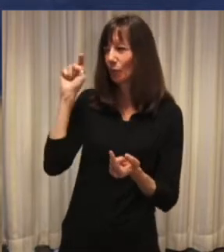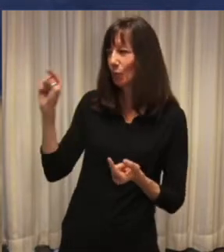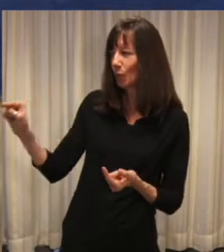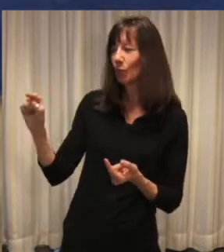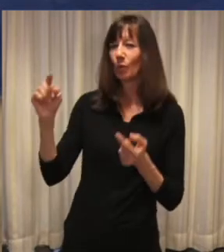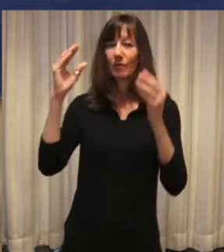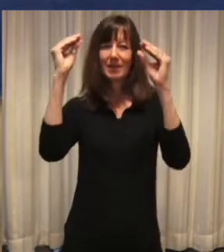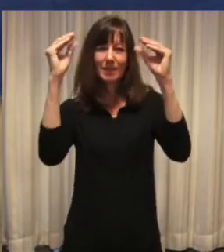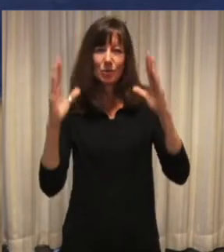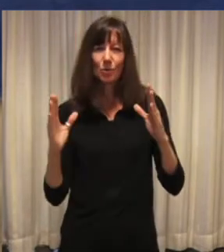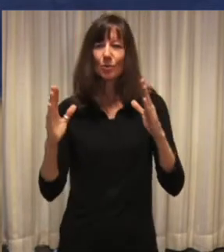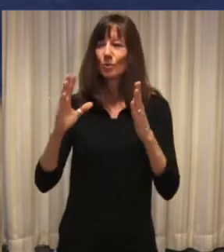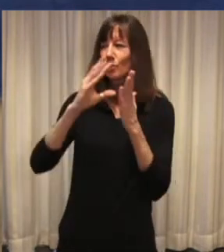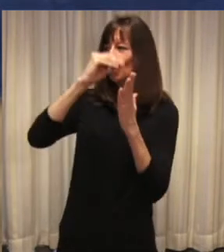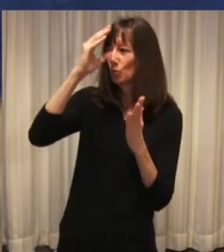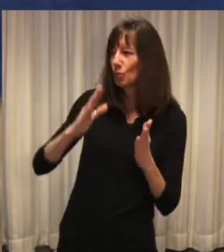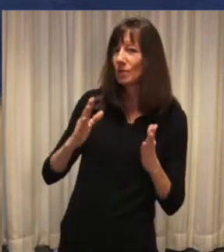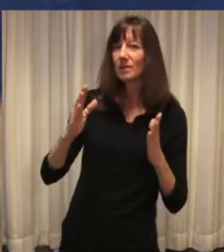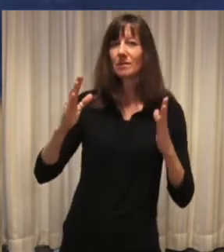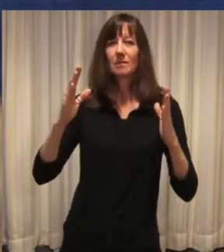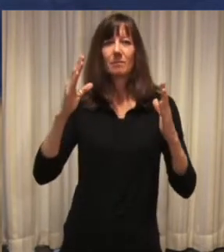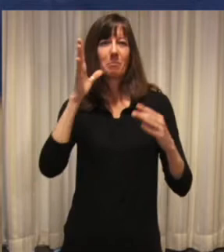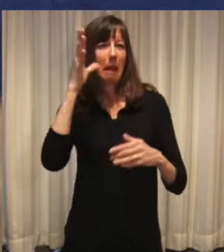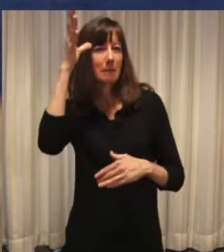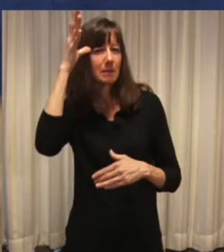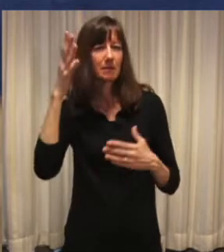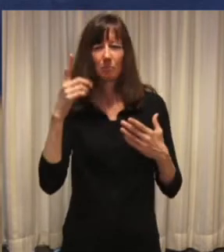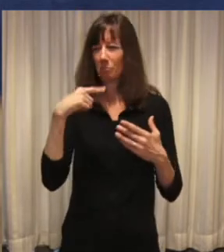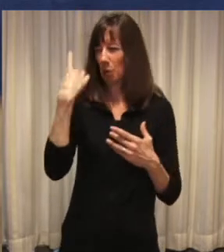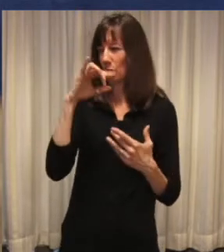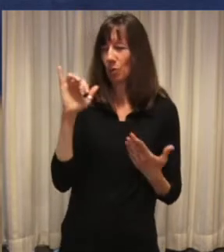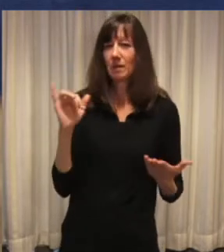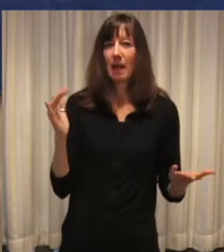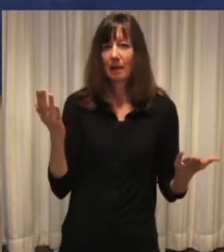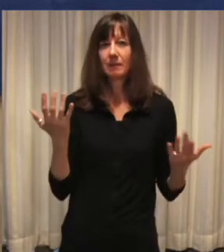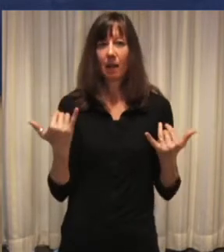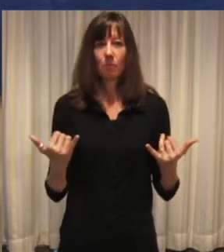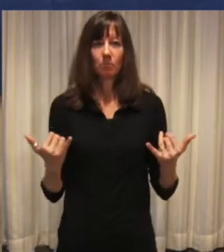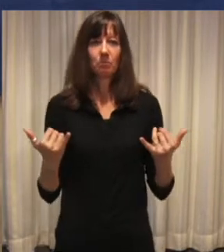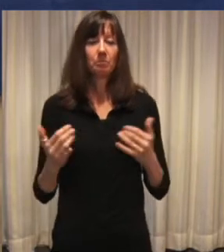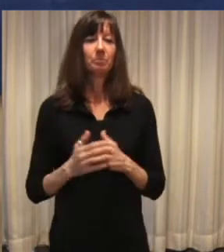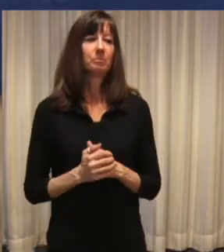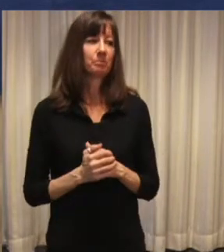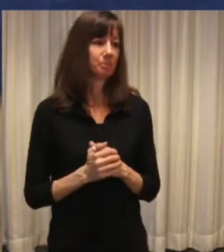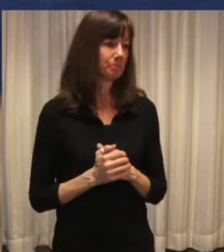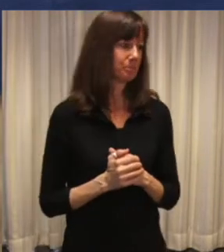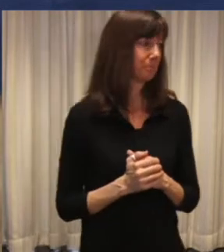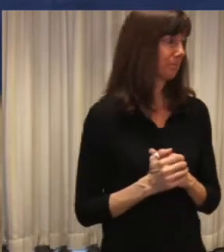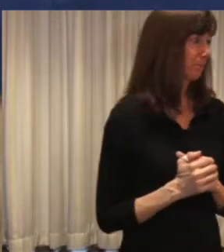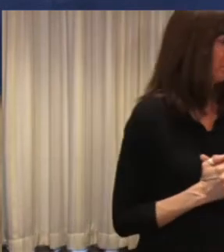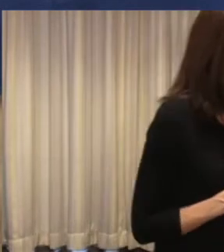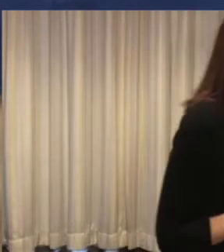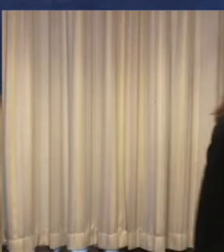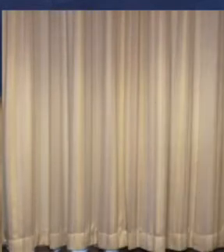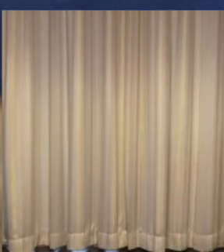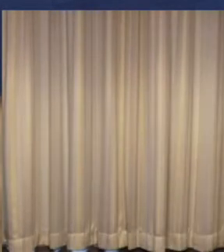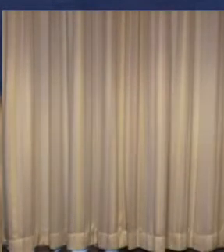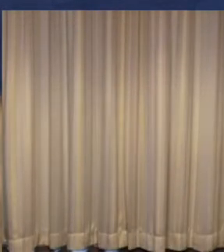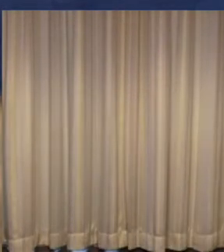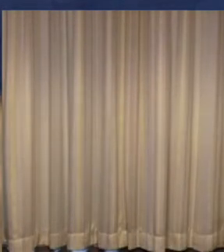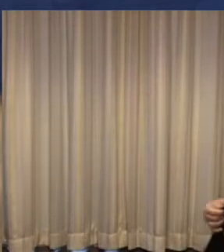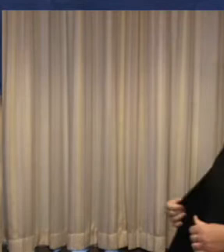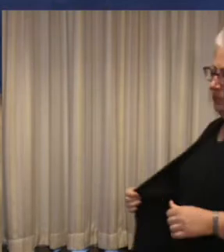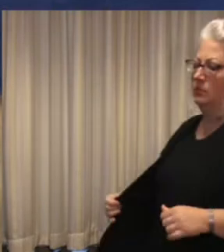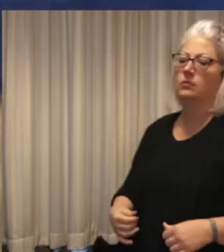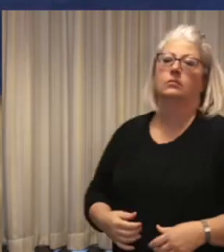for the students, and the parents? Yeah, but I think just to kind of follow along your line, I think there are a lot of people that need thanks